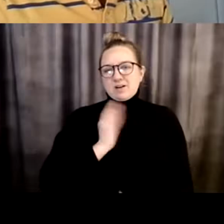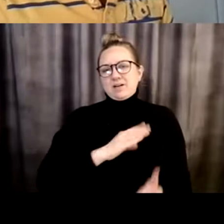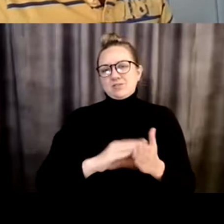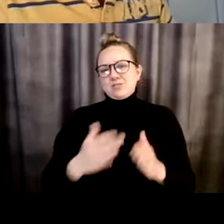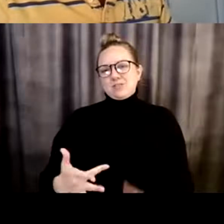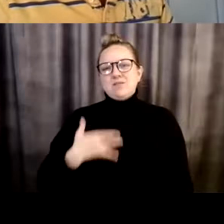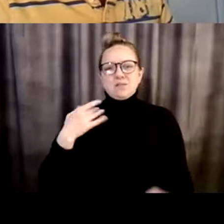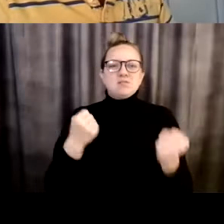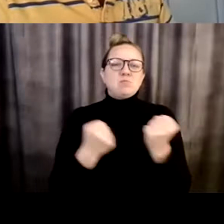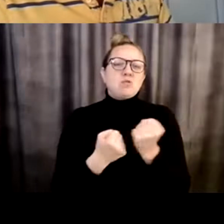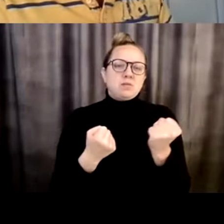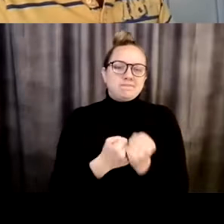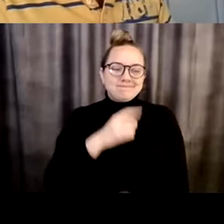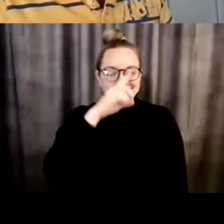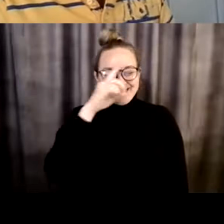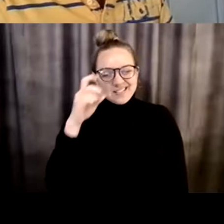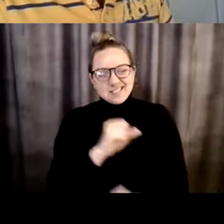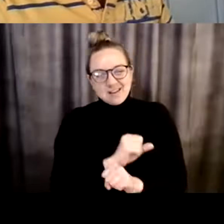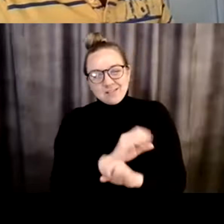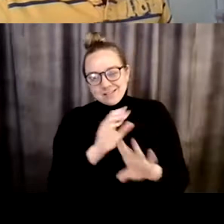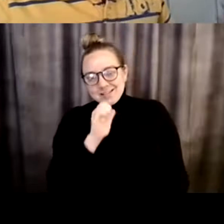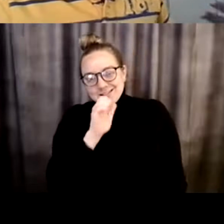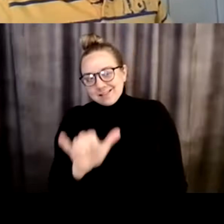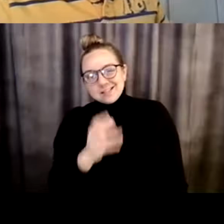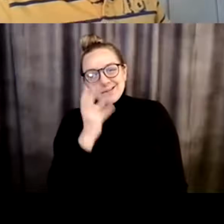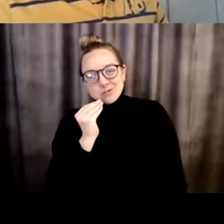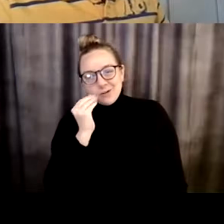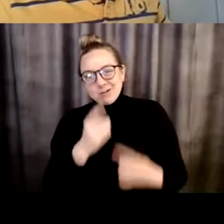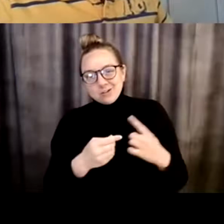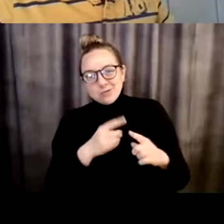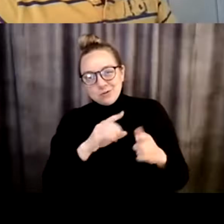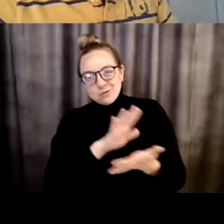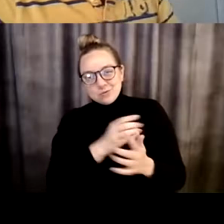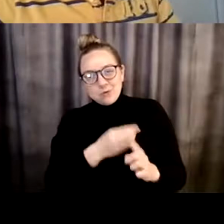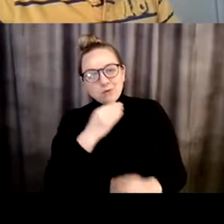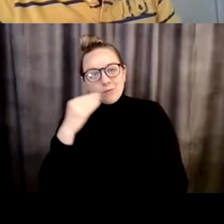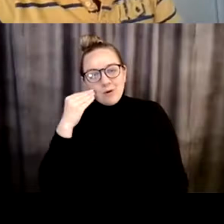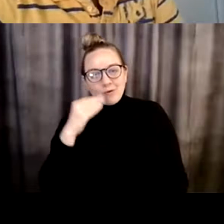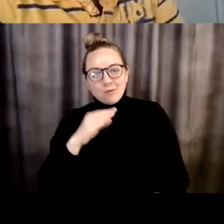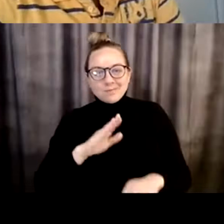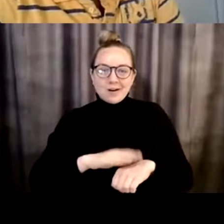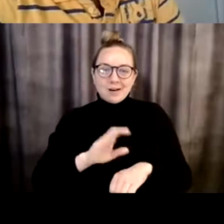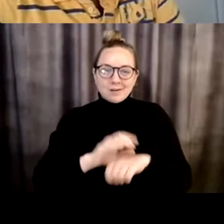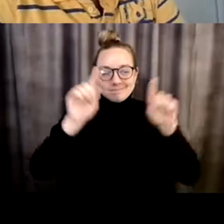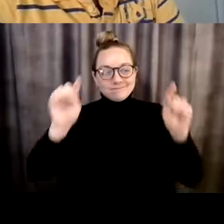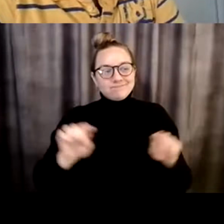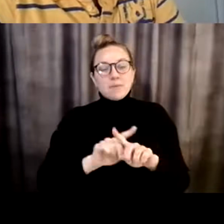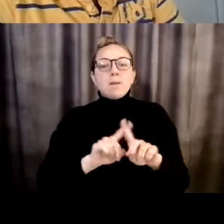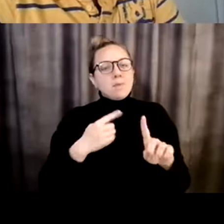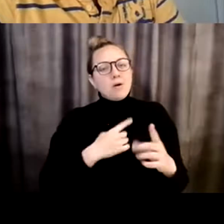get the same experience, obviously, when you're so far away and on screens, but it's really a level and a way to interact with your peers